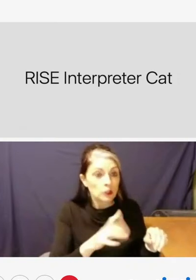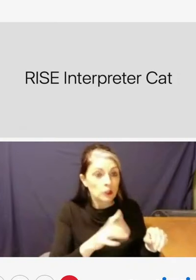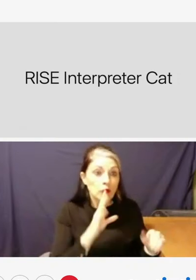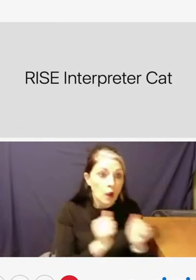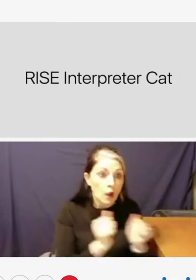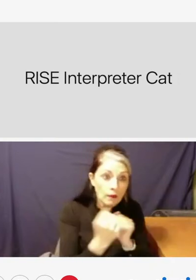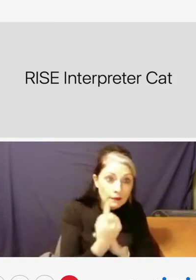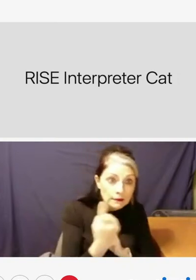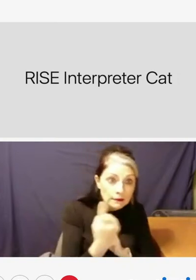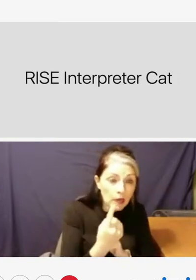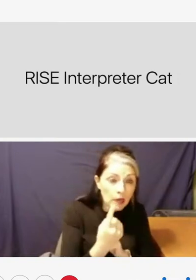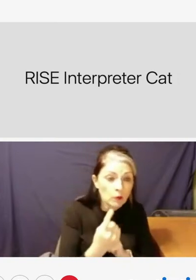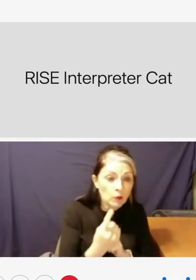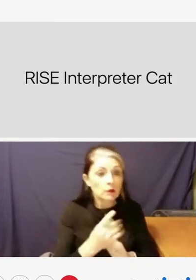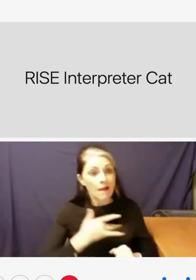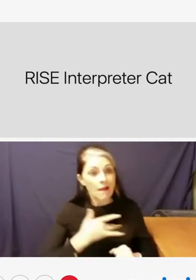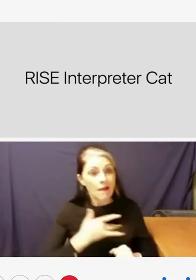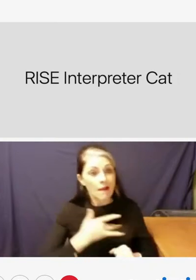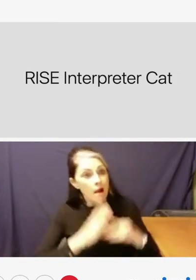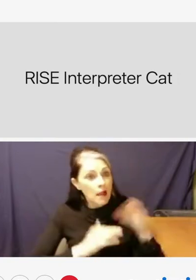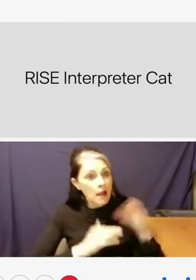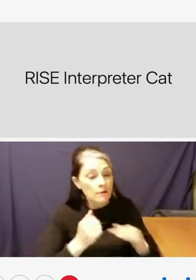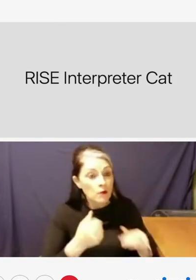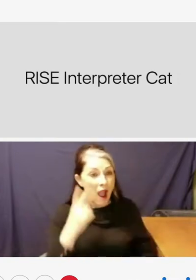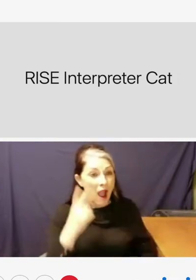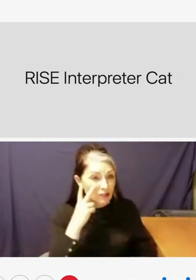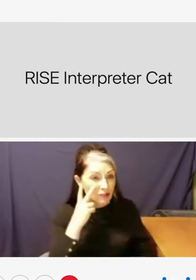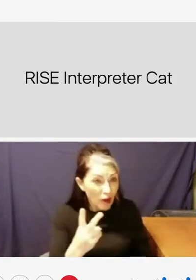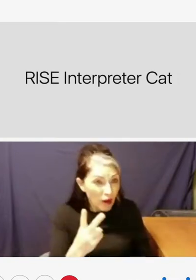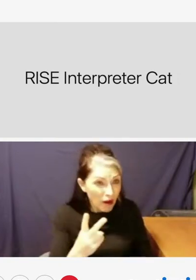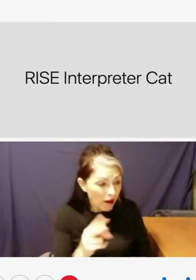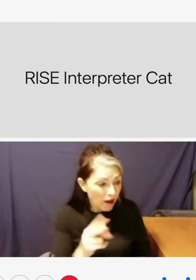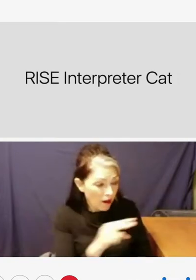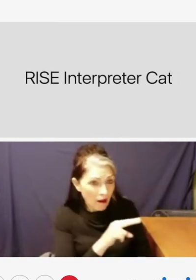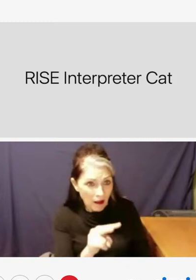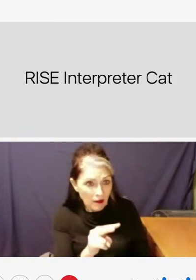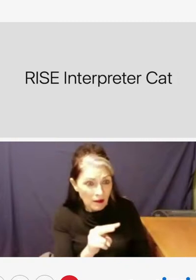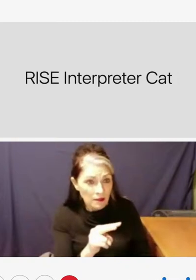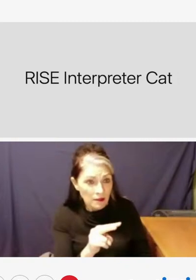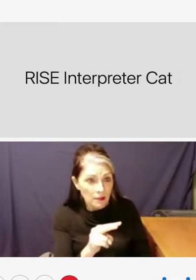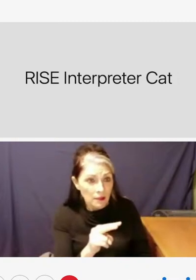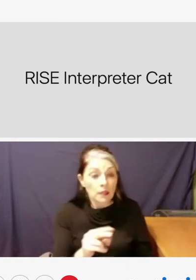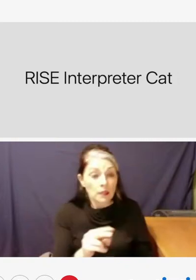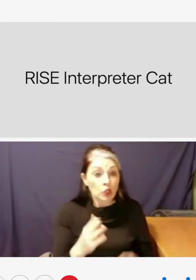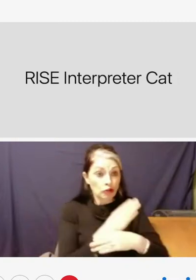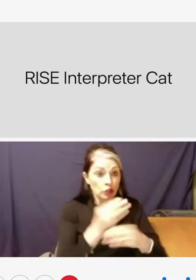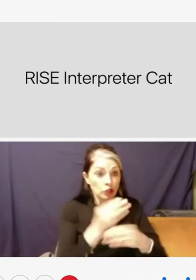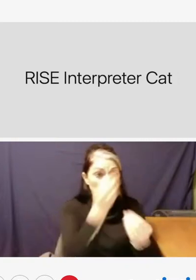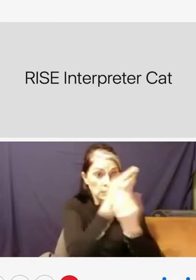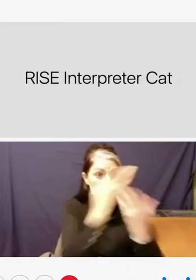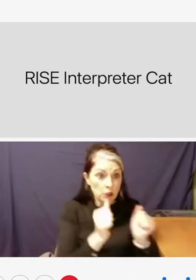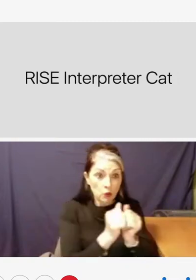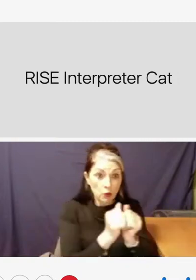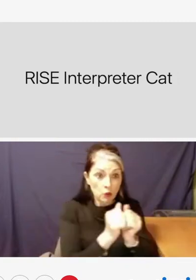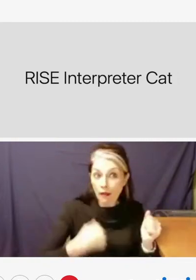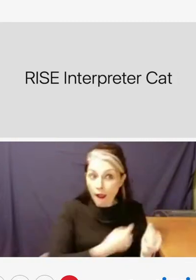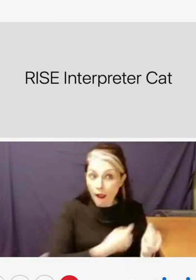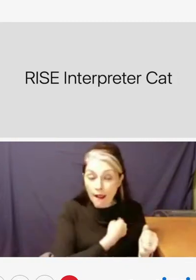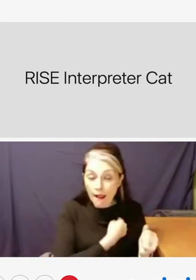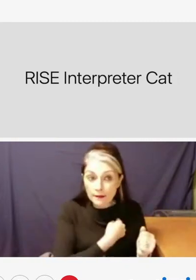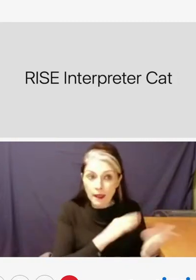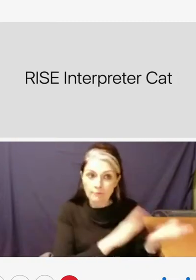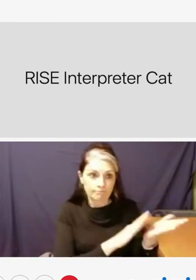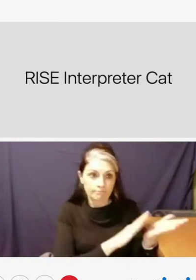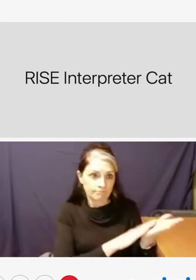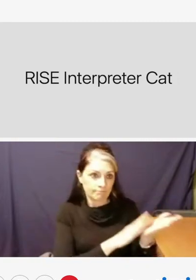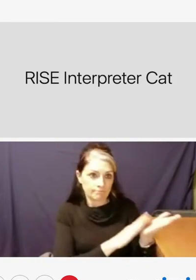comfortable I was there and uh as you're sharing this information with us I commend you I commend I commend